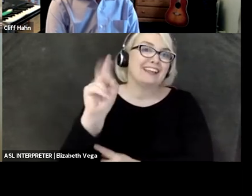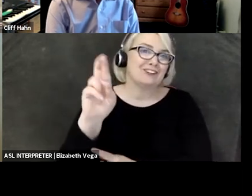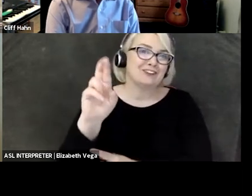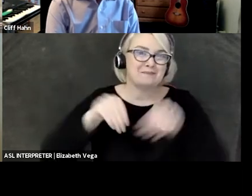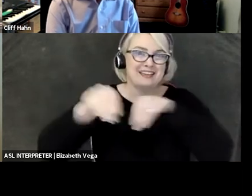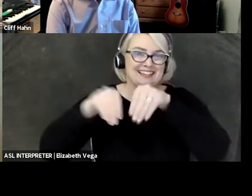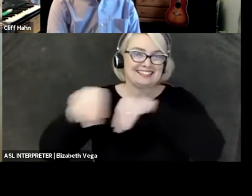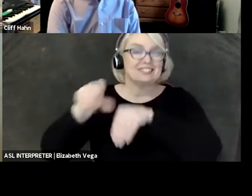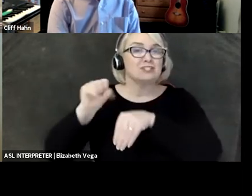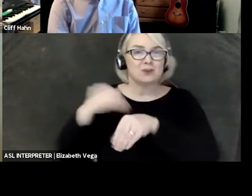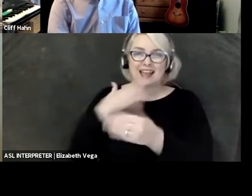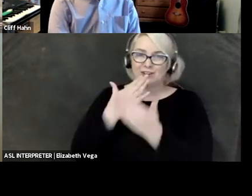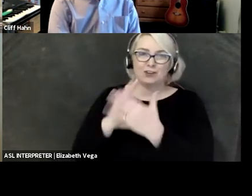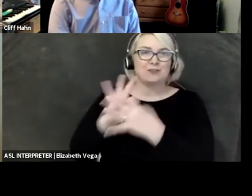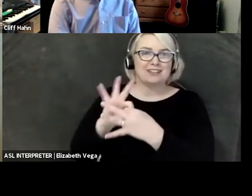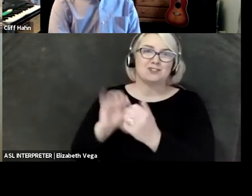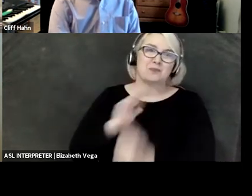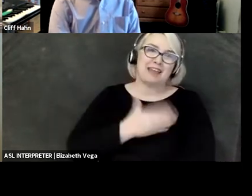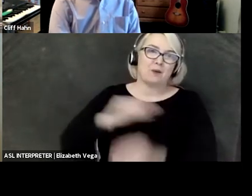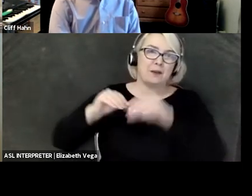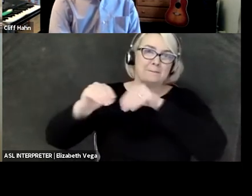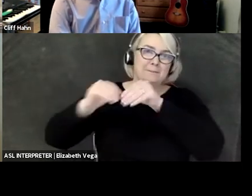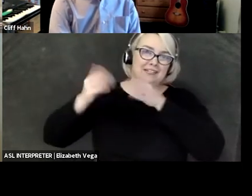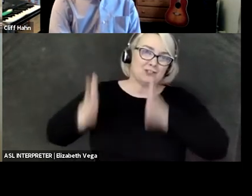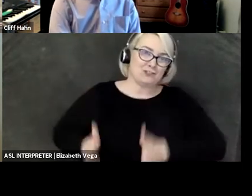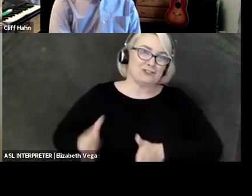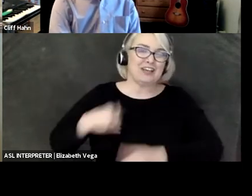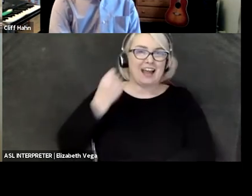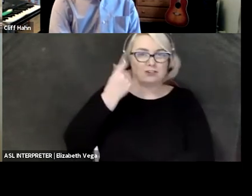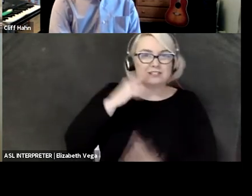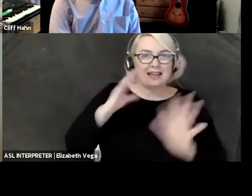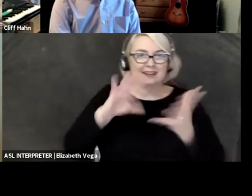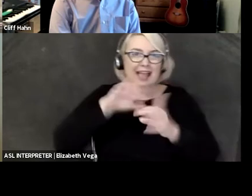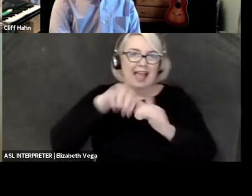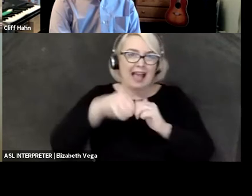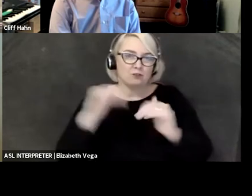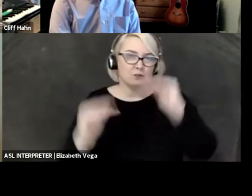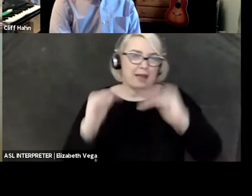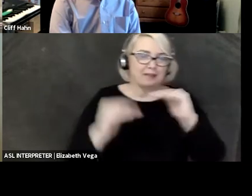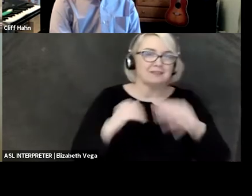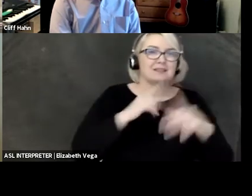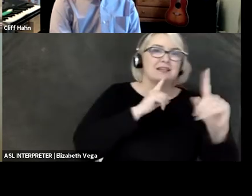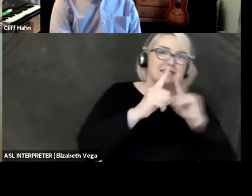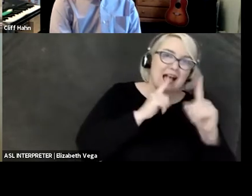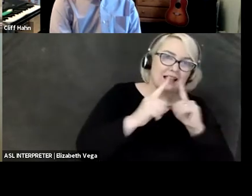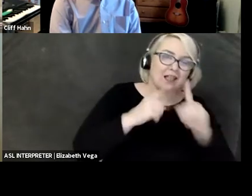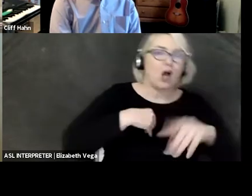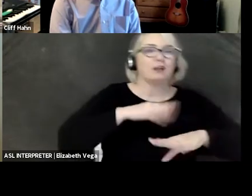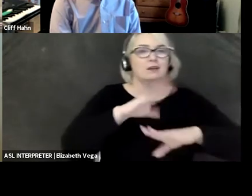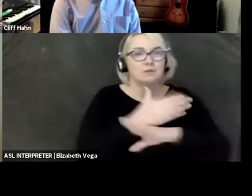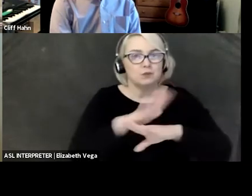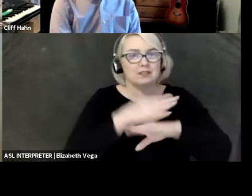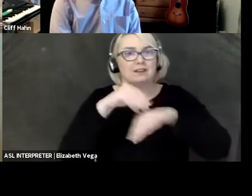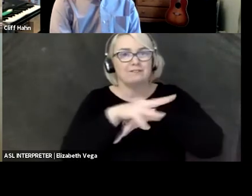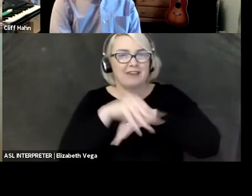also a very good relationship with our mixers and understanding of the balance of dialogue, music, and effects of the stem work, of